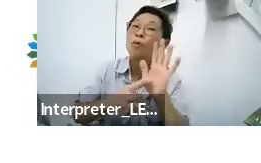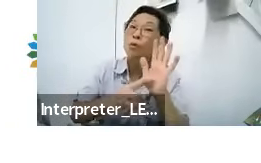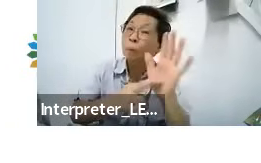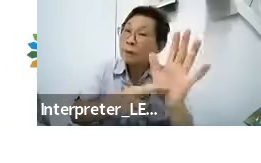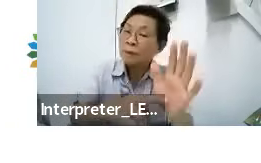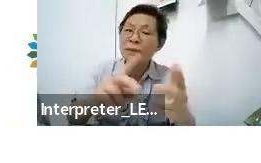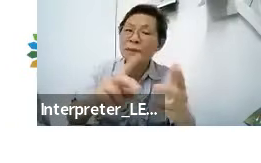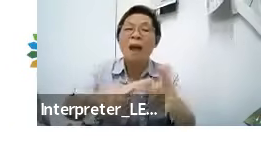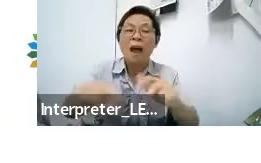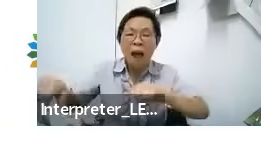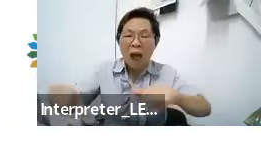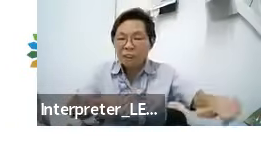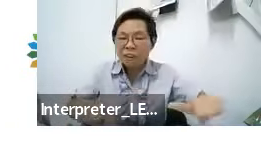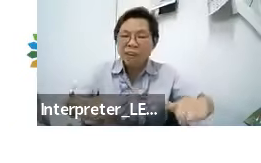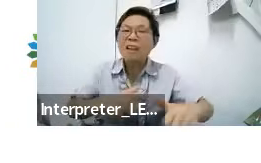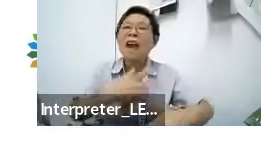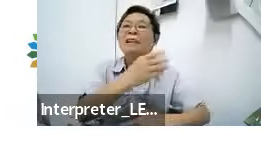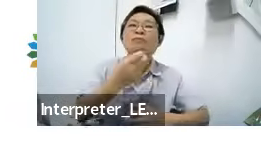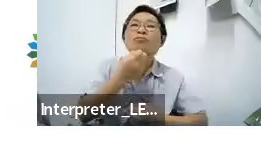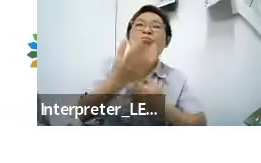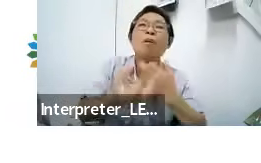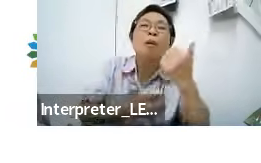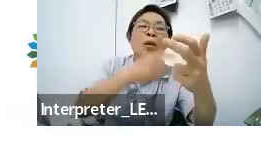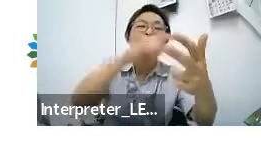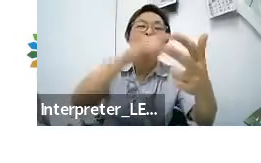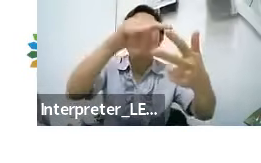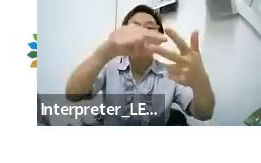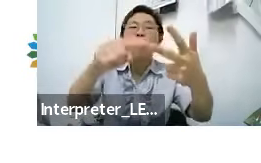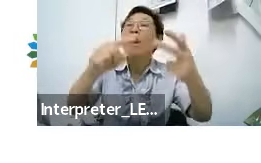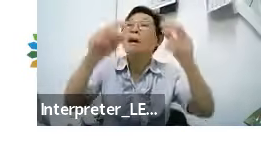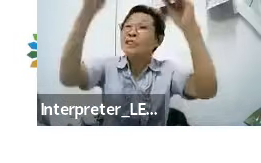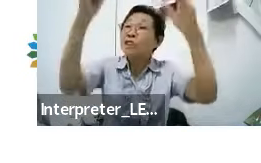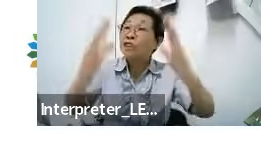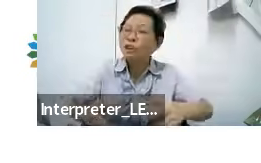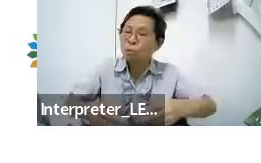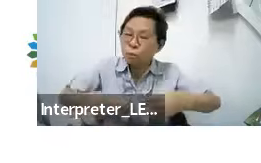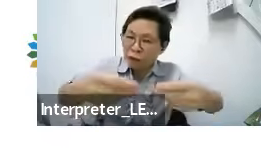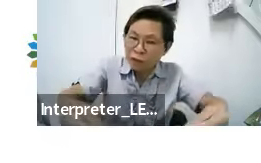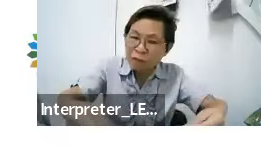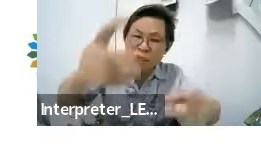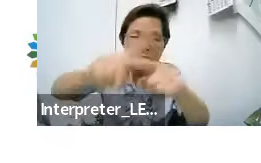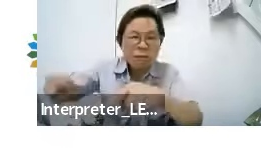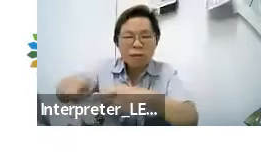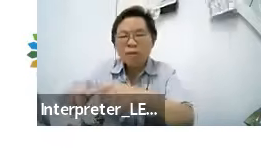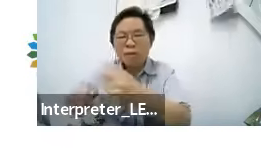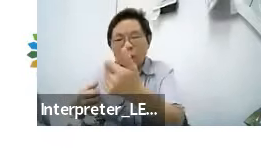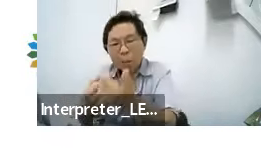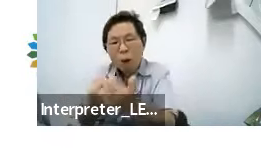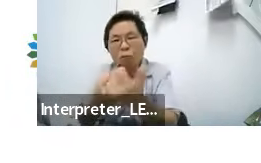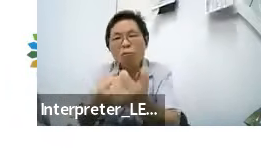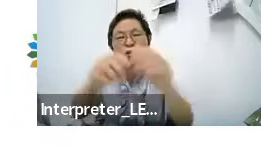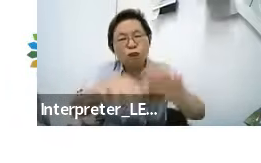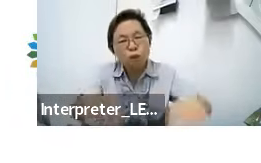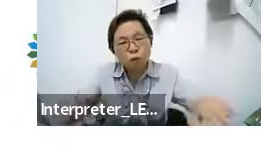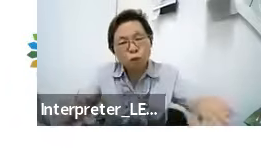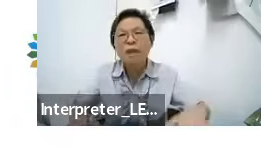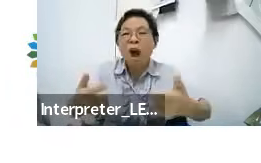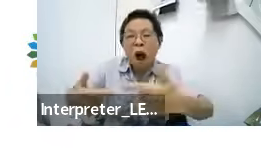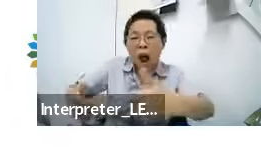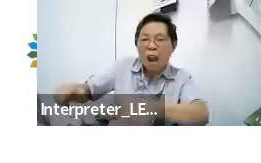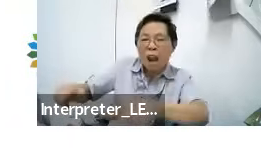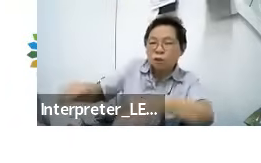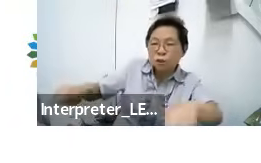of action and expression. So teacher will provide different means to students to allow them